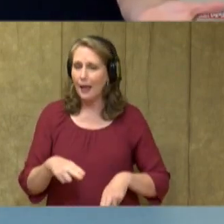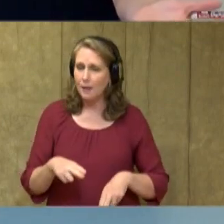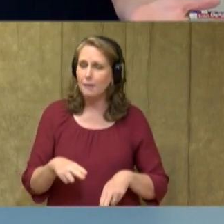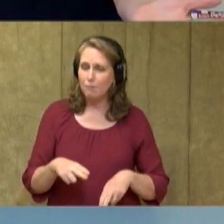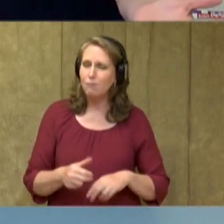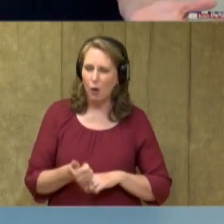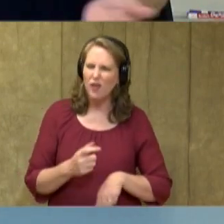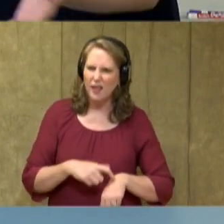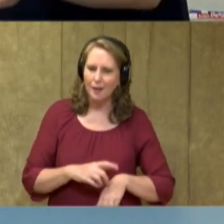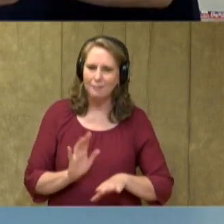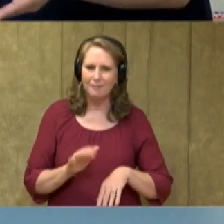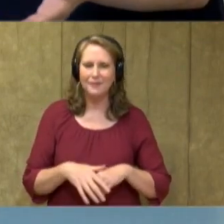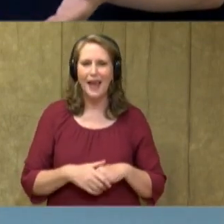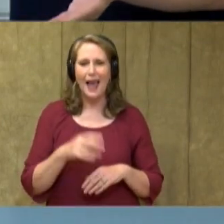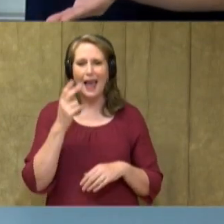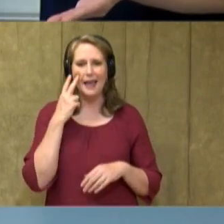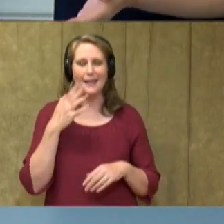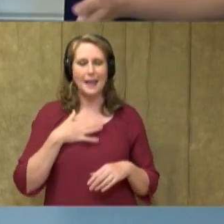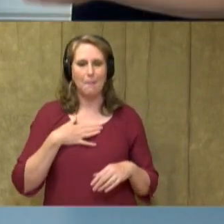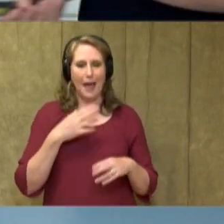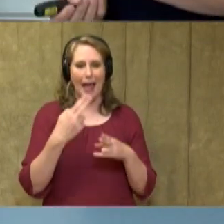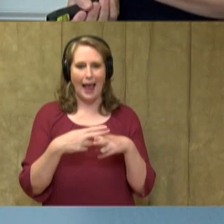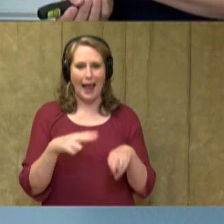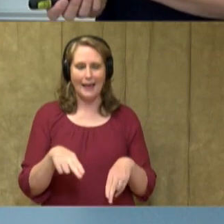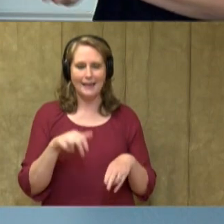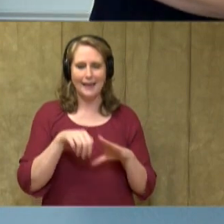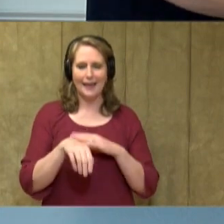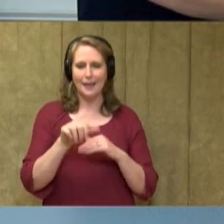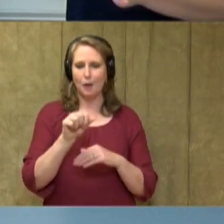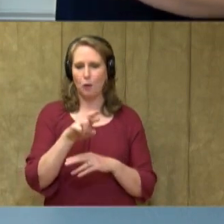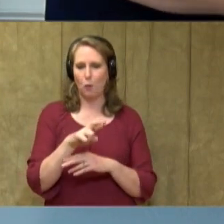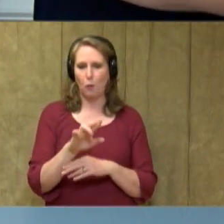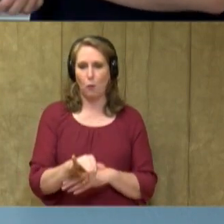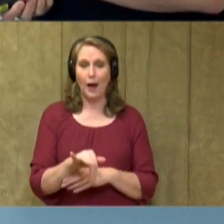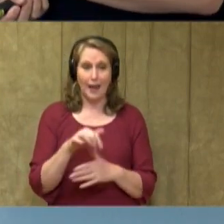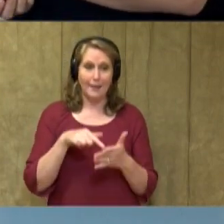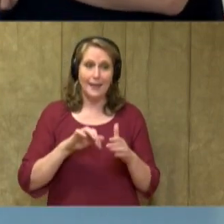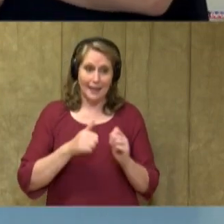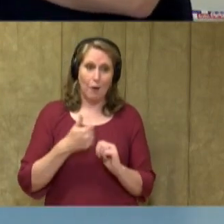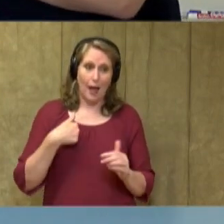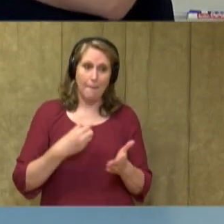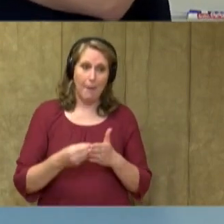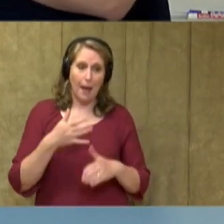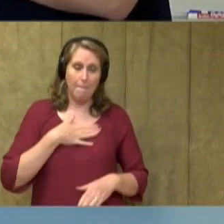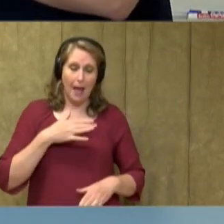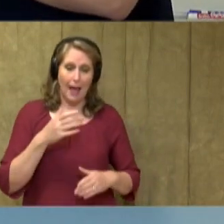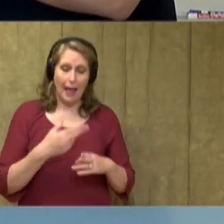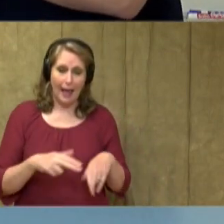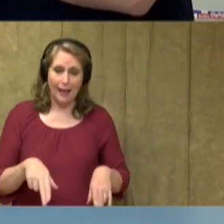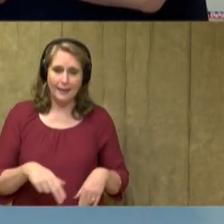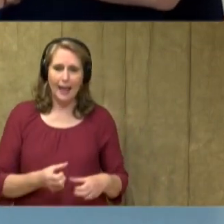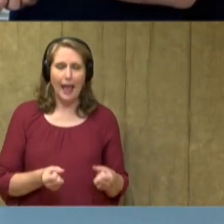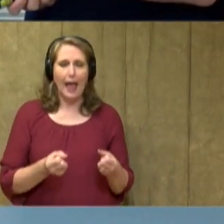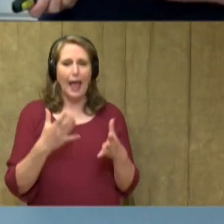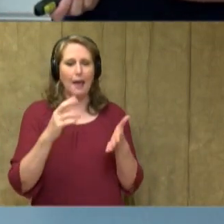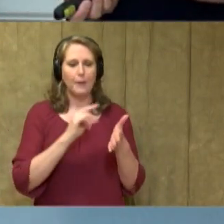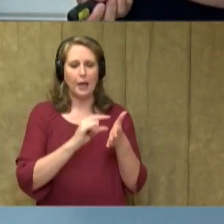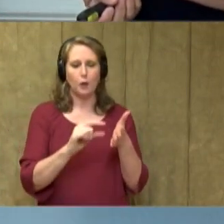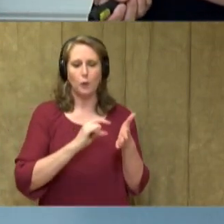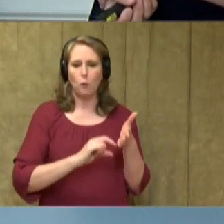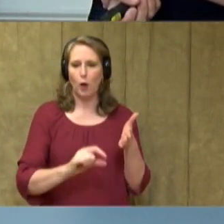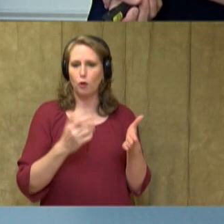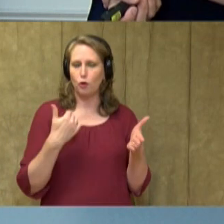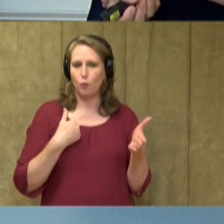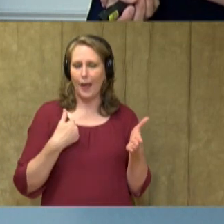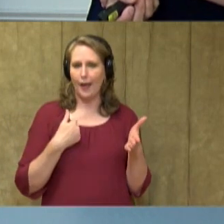of the time. I see my eggs here in an array. This is how I buy my eggs. How many rows do